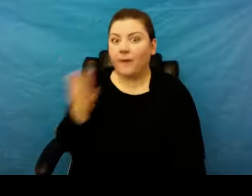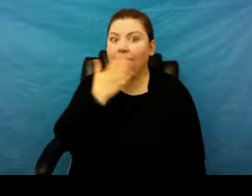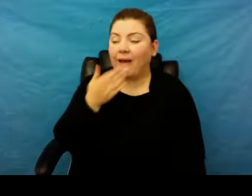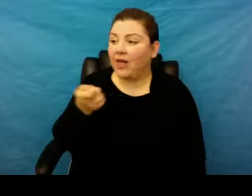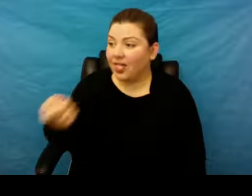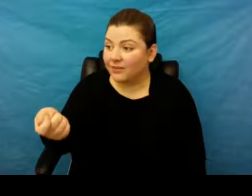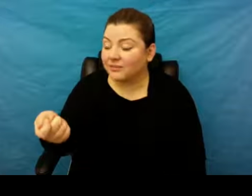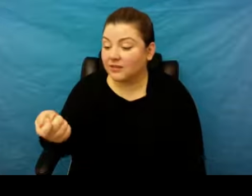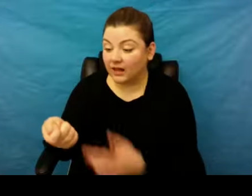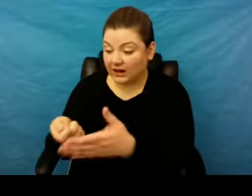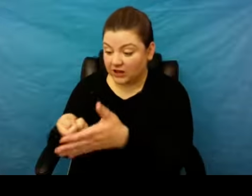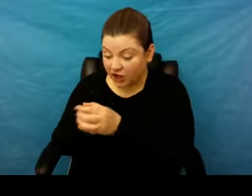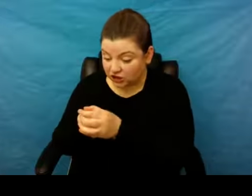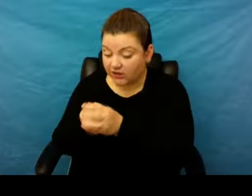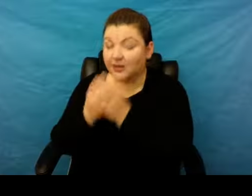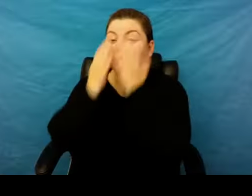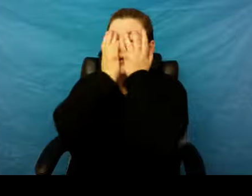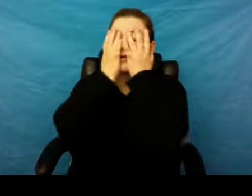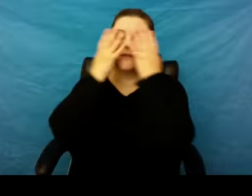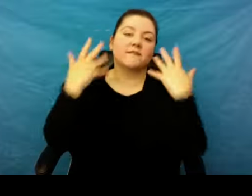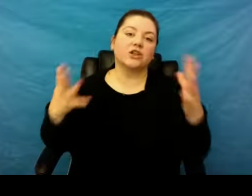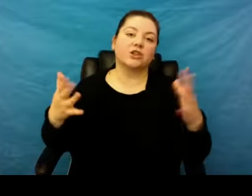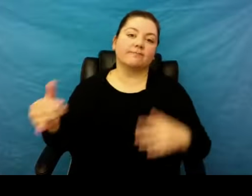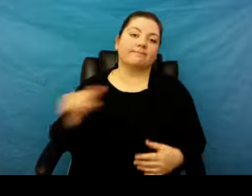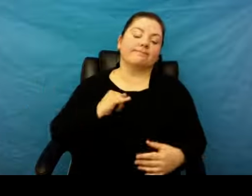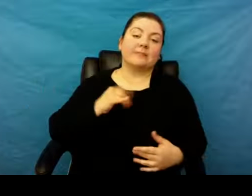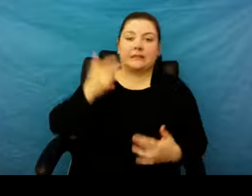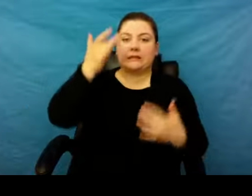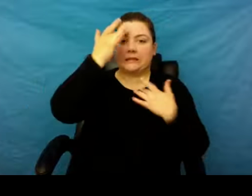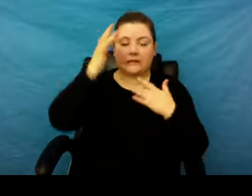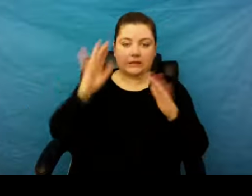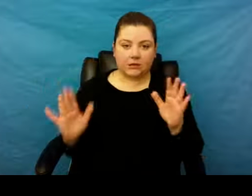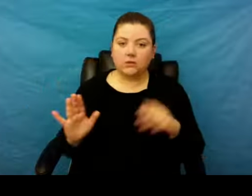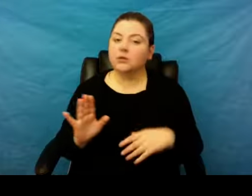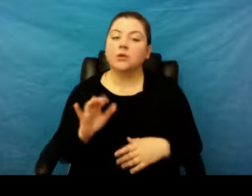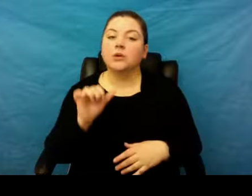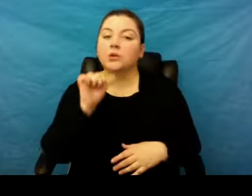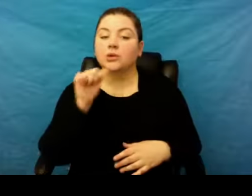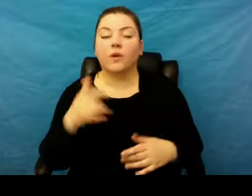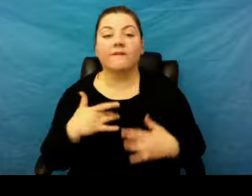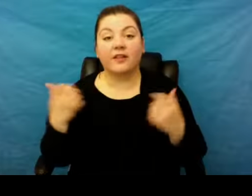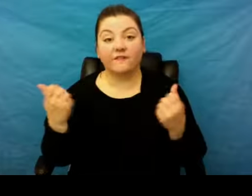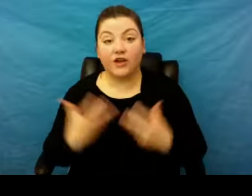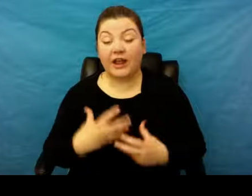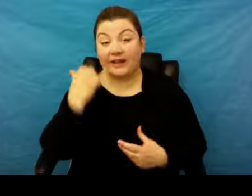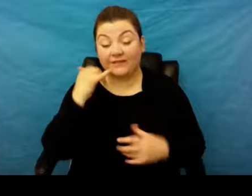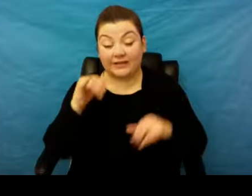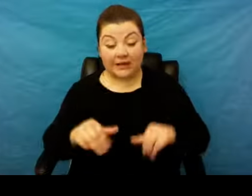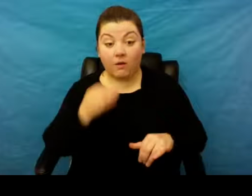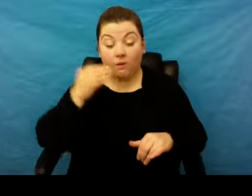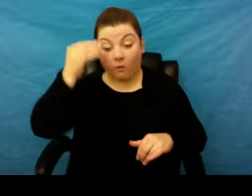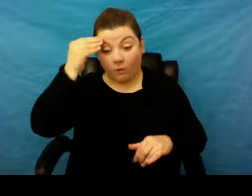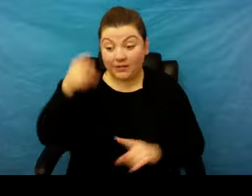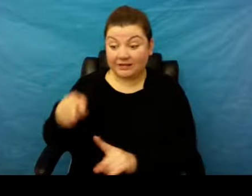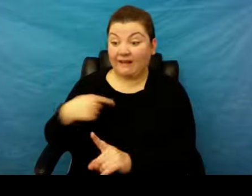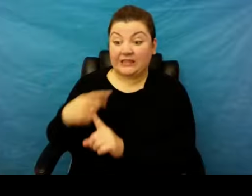hands, then you're gonna touch your face. And so you shouldn't be scared to stay at home with your family with a fever if